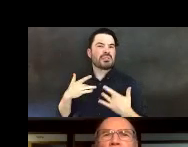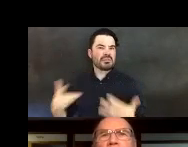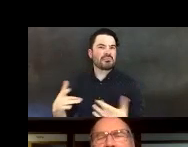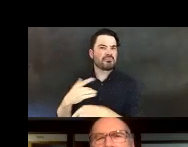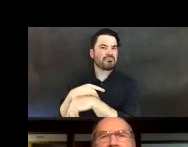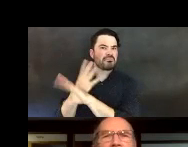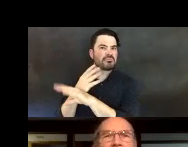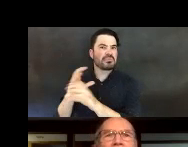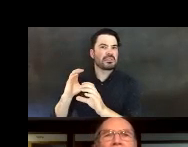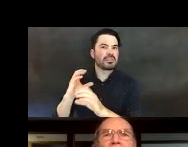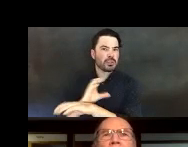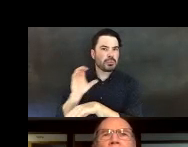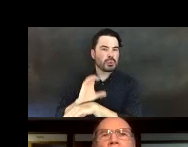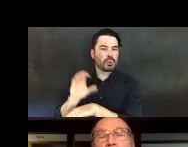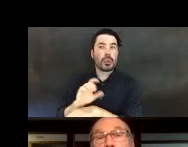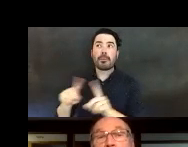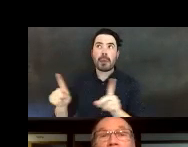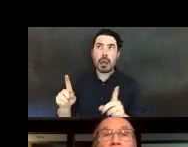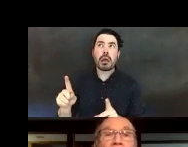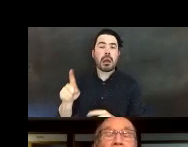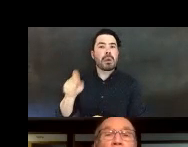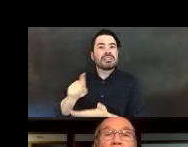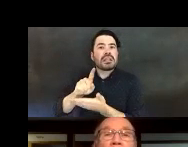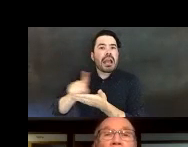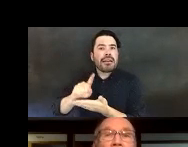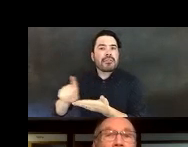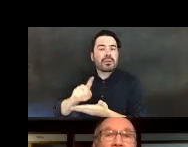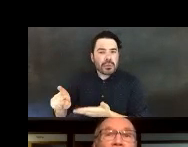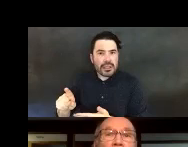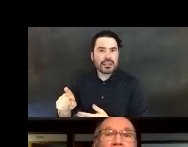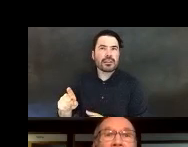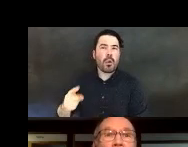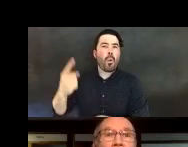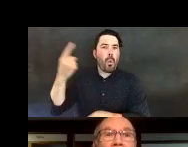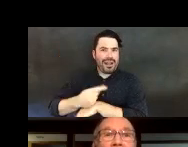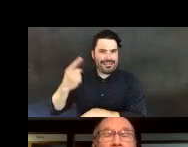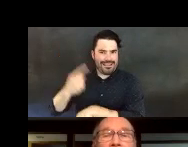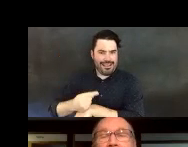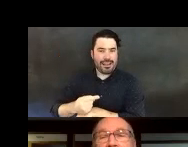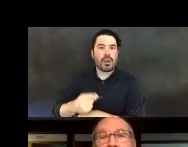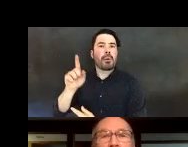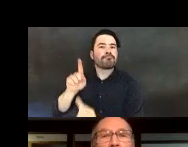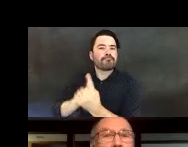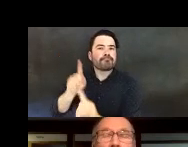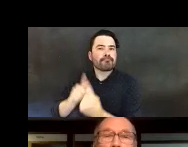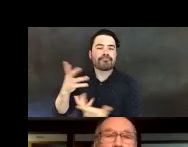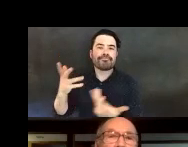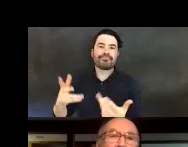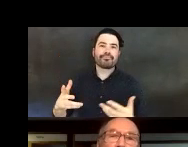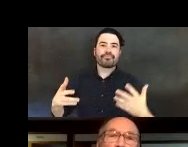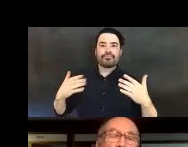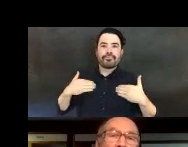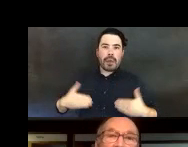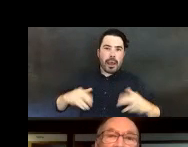experience per day or per week is taking place, such as for anatomy, doctoring, all with